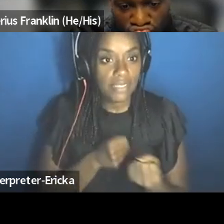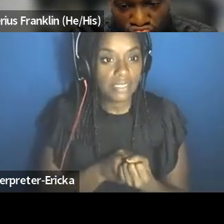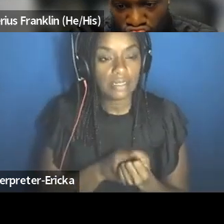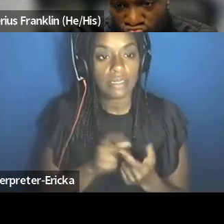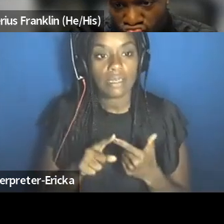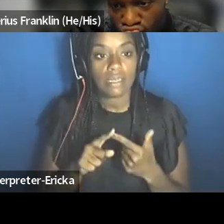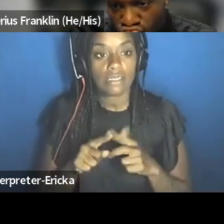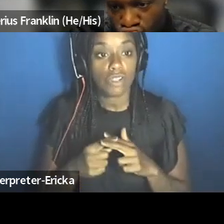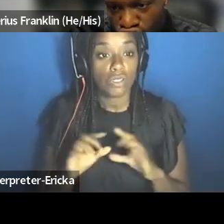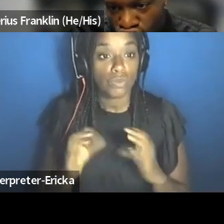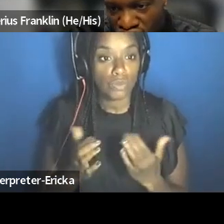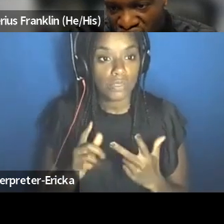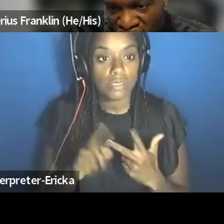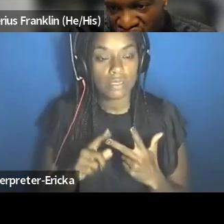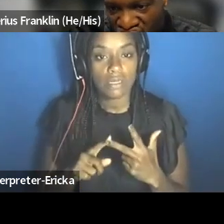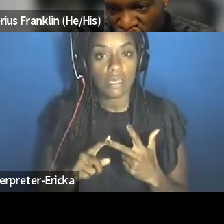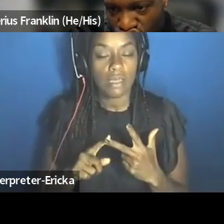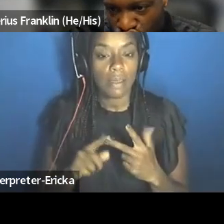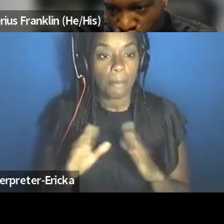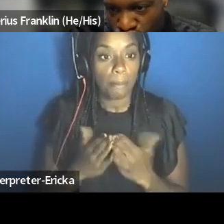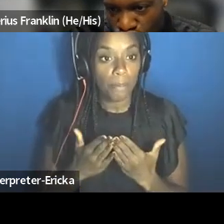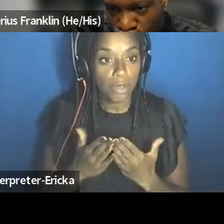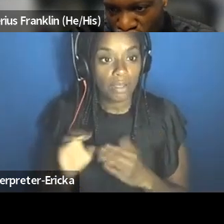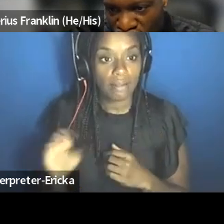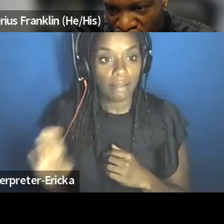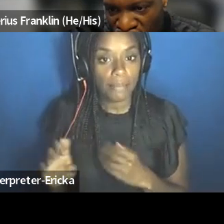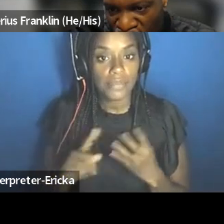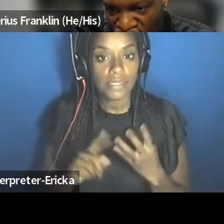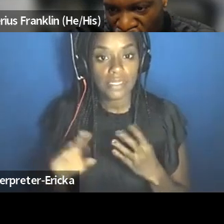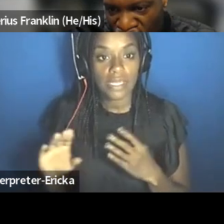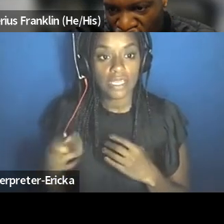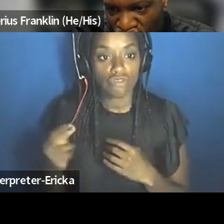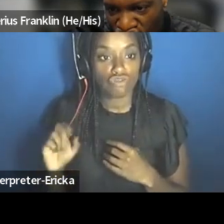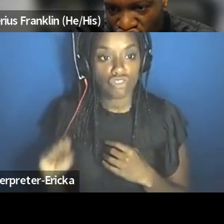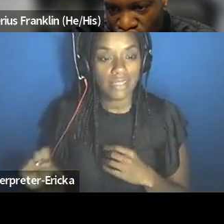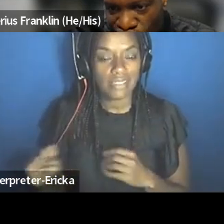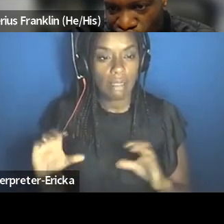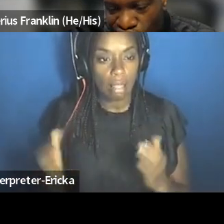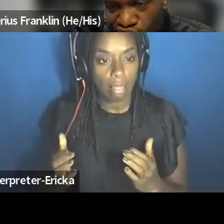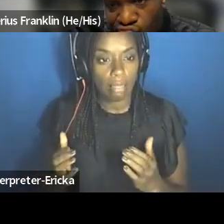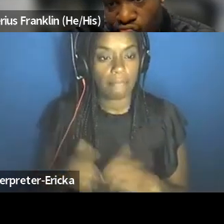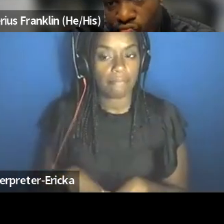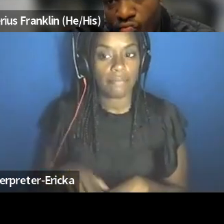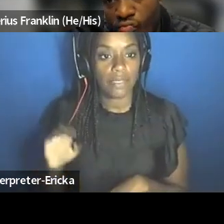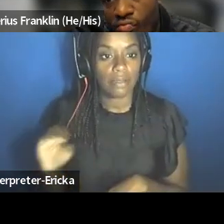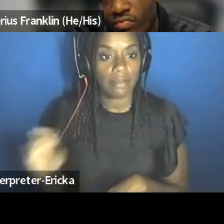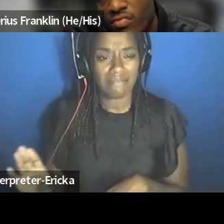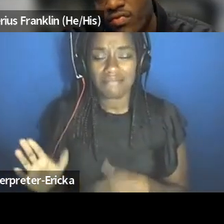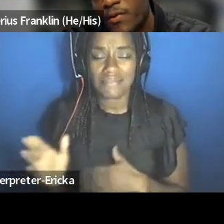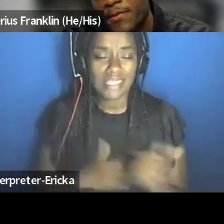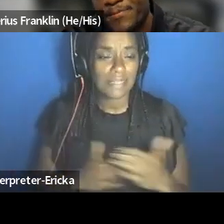know, starting book clubs, doing chess clubs, whatever it is, know where you are passionate about things and lean into